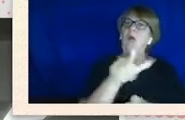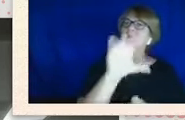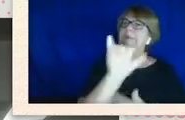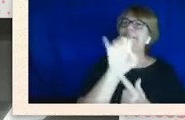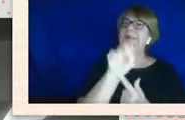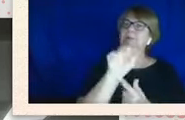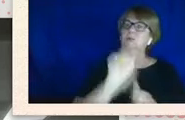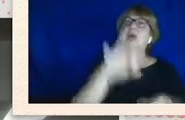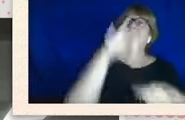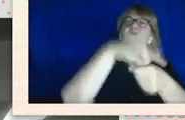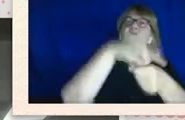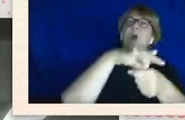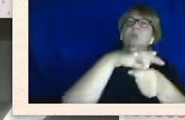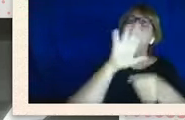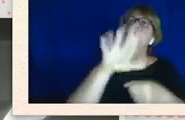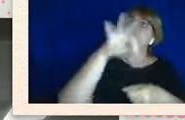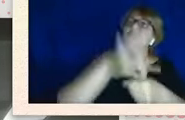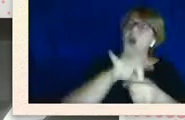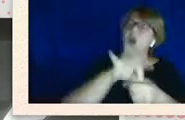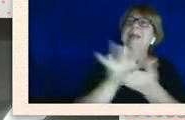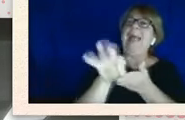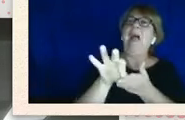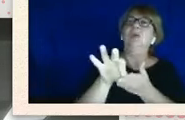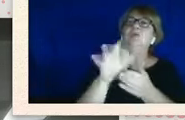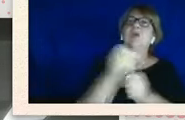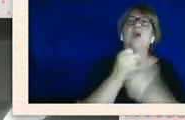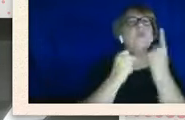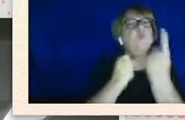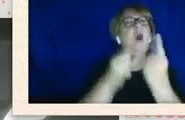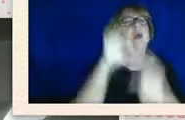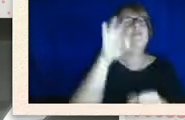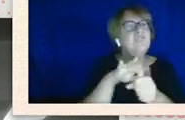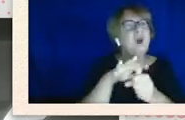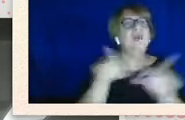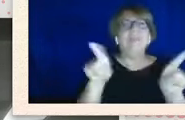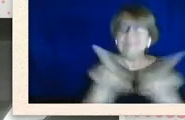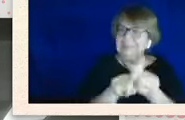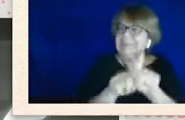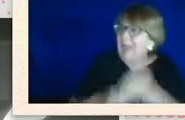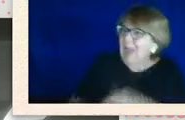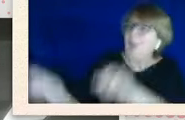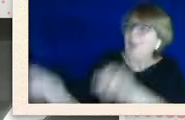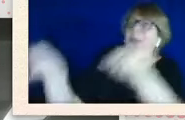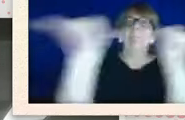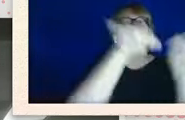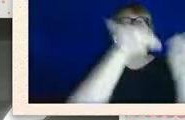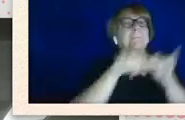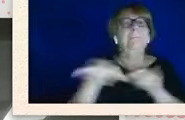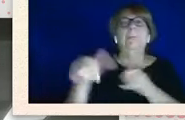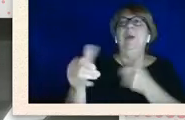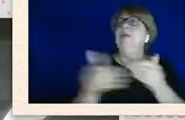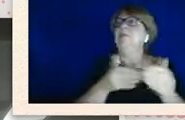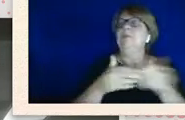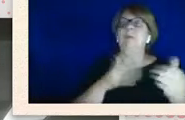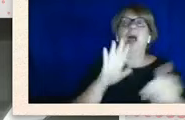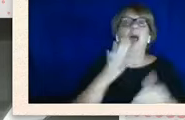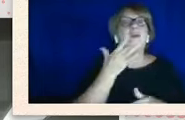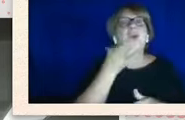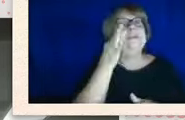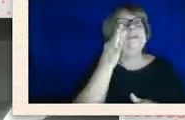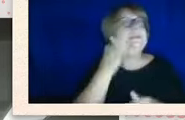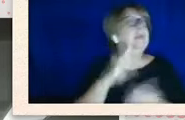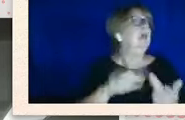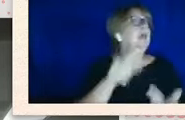your vote counts. You get one vote, the same vote as everybody else. It's not going to matter the color of your skin, your gender, your